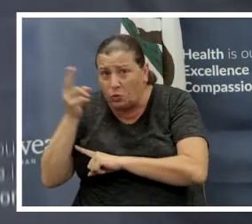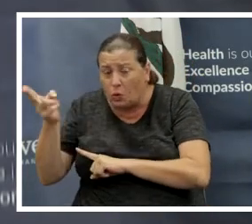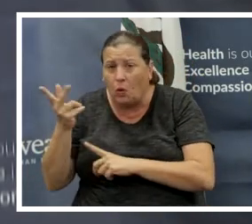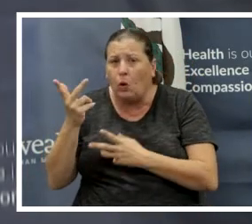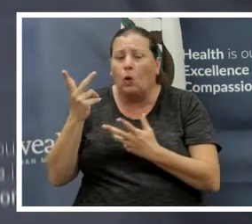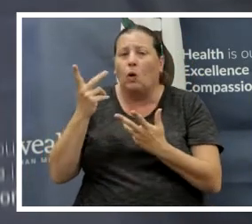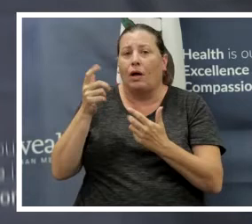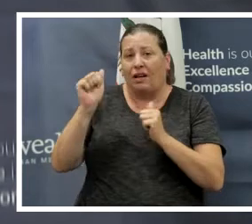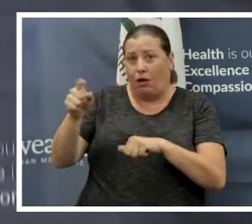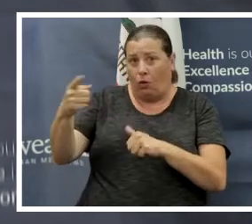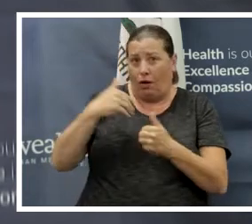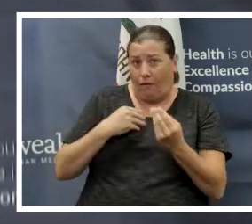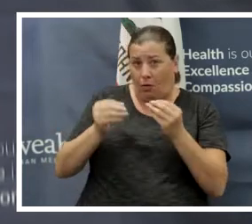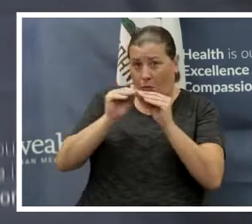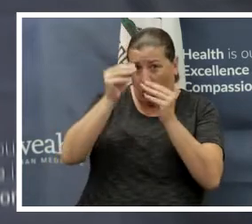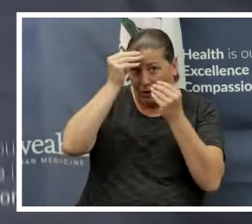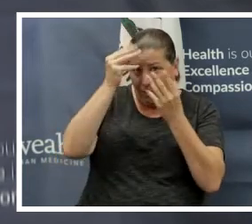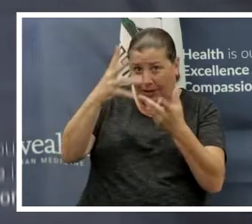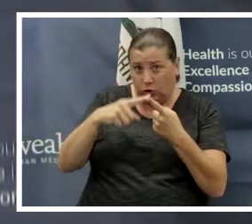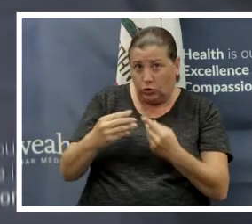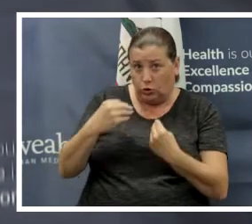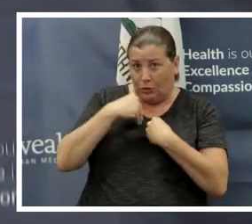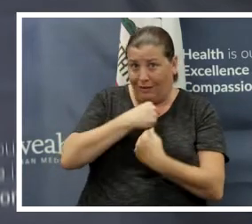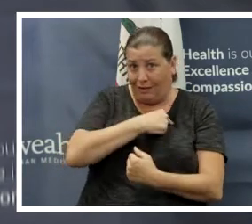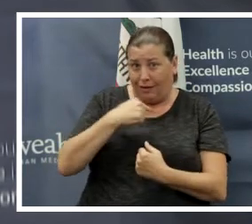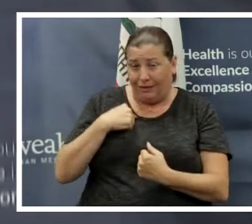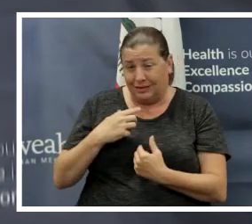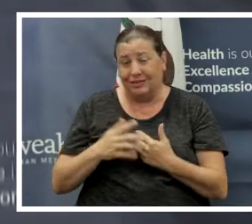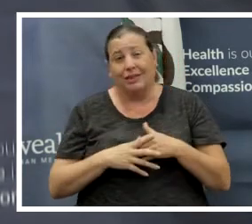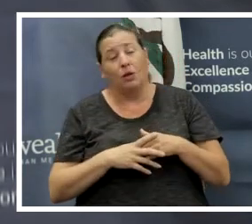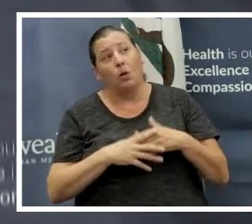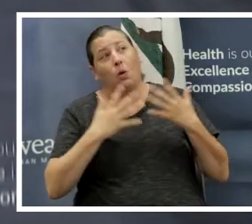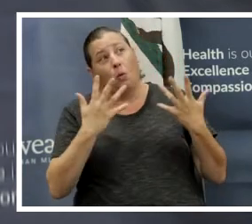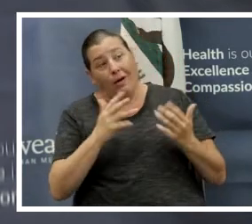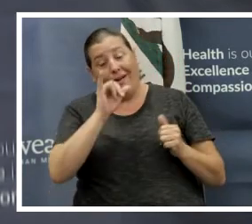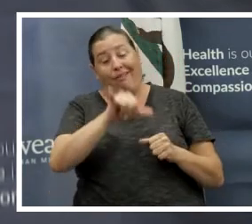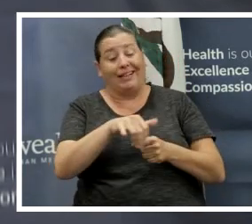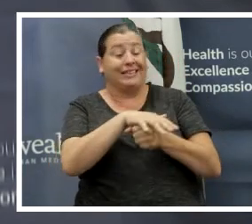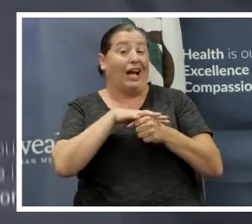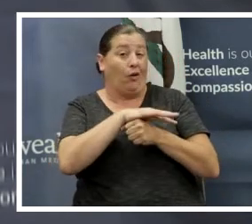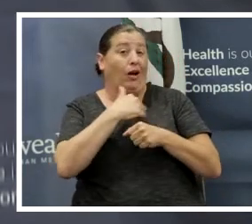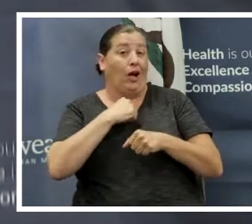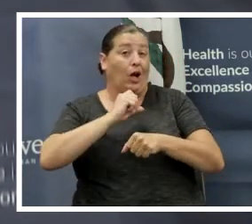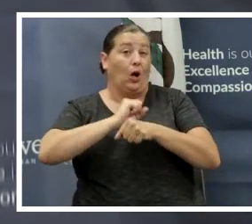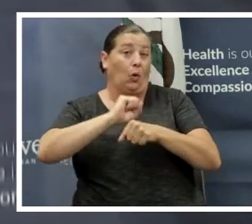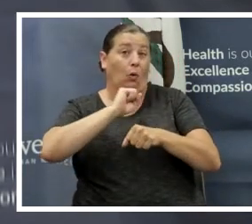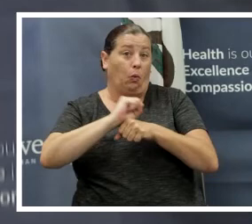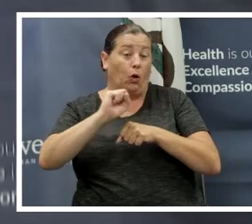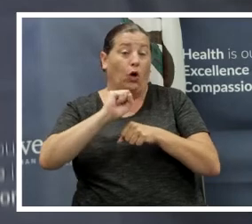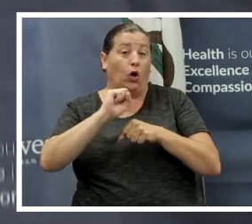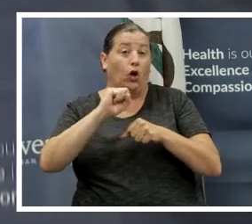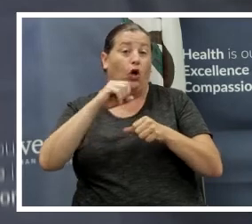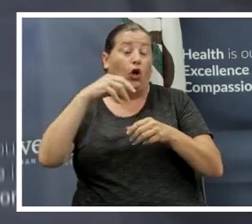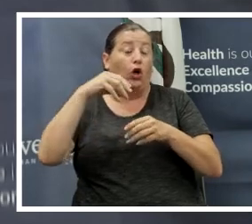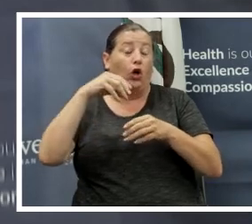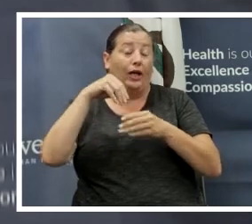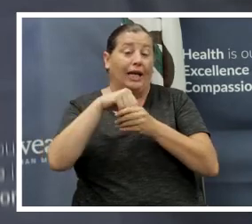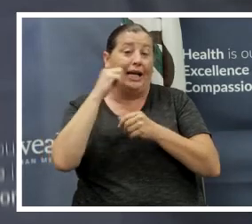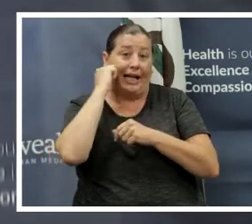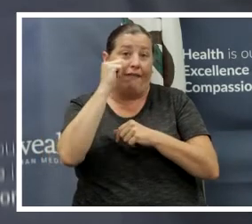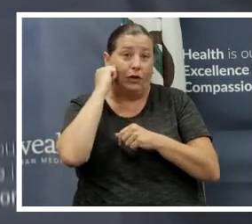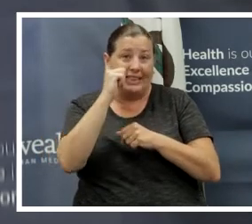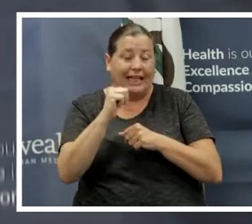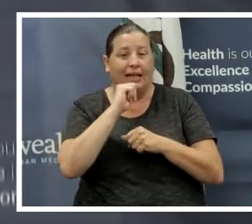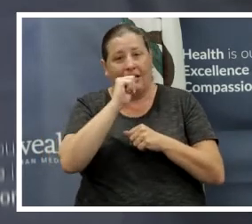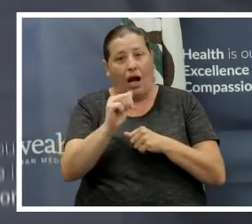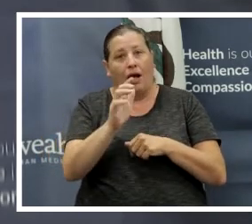on masking? Well, that's an area that I work in every day in terms of not masks themselves, but in the